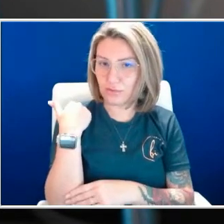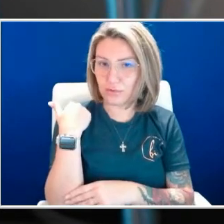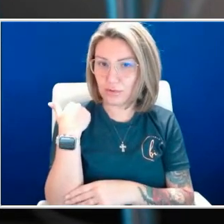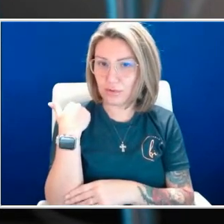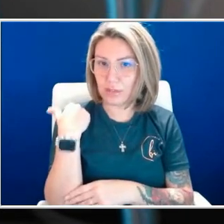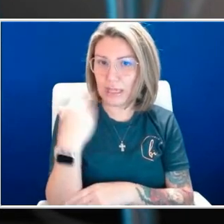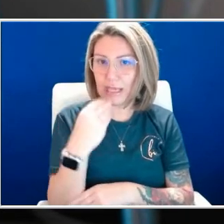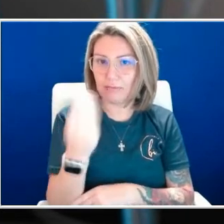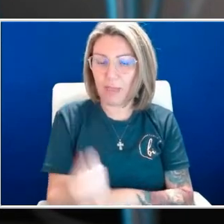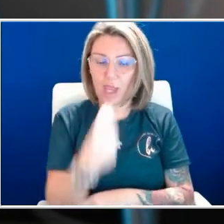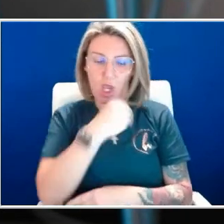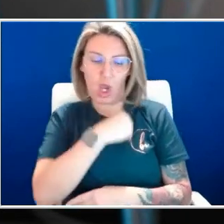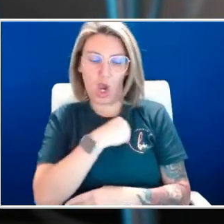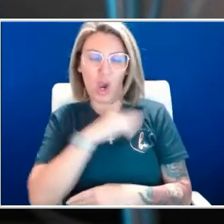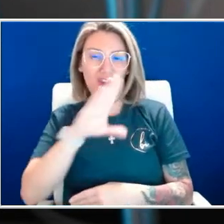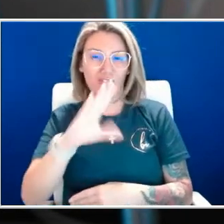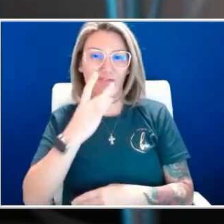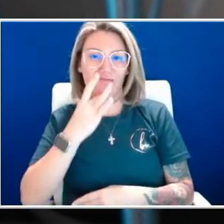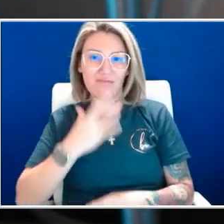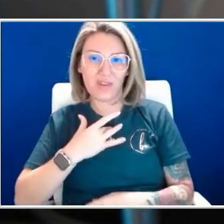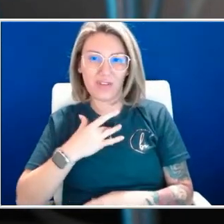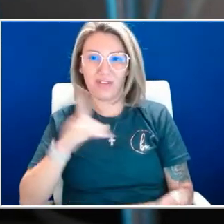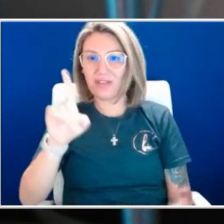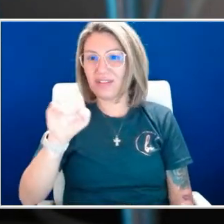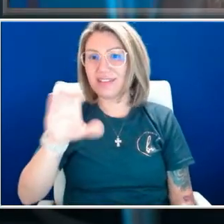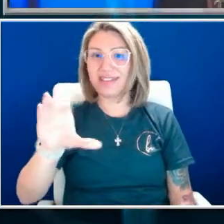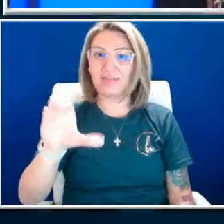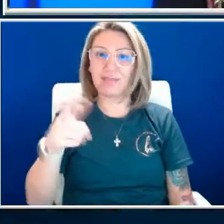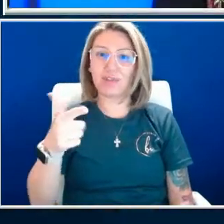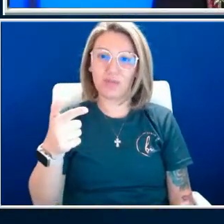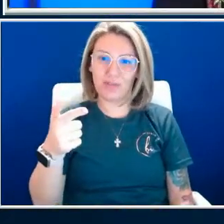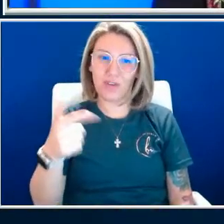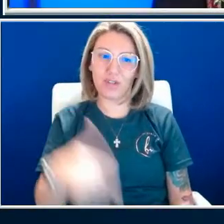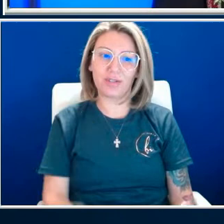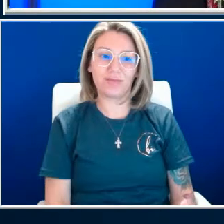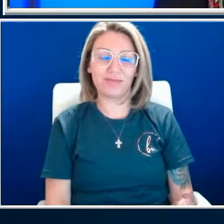her birthday, December 21st. Really?